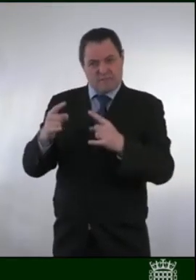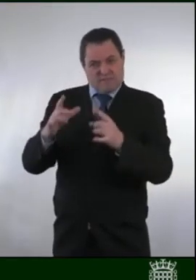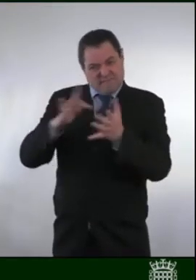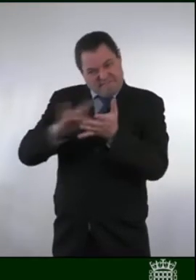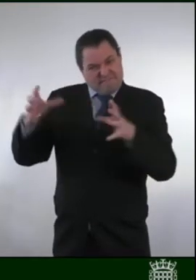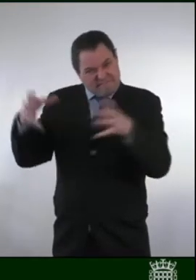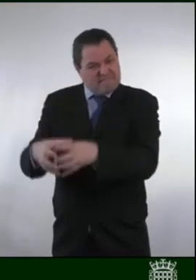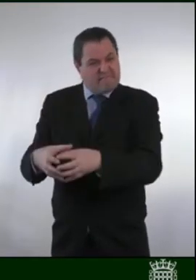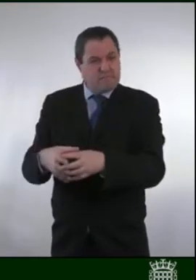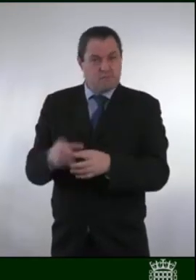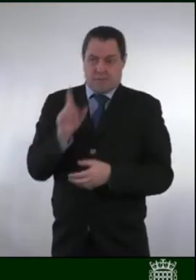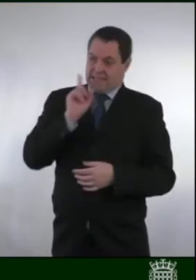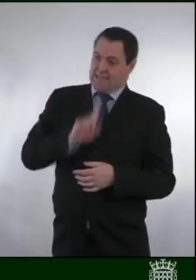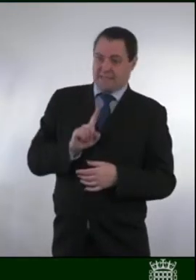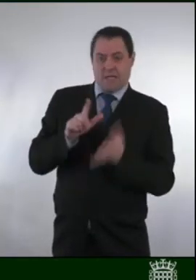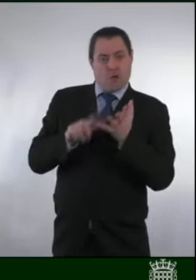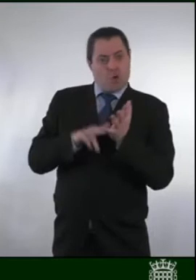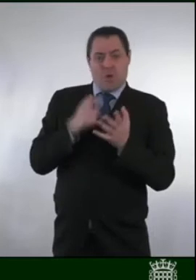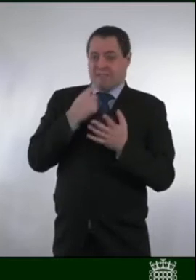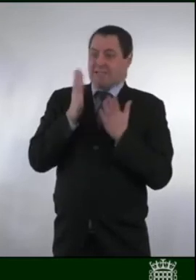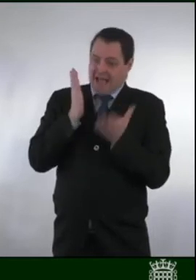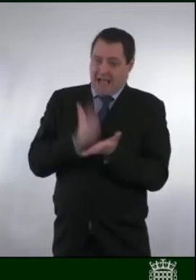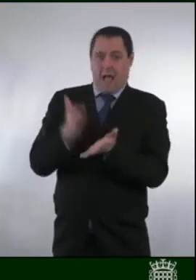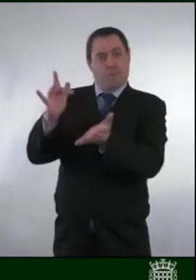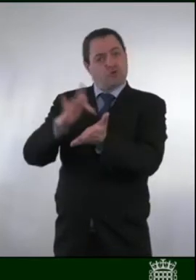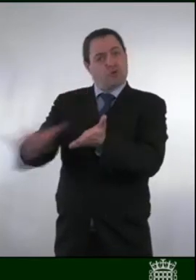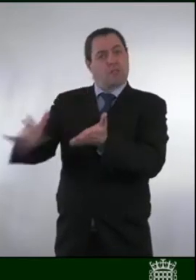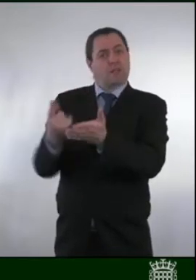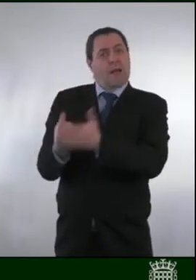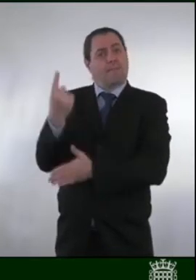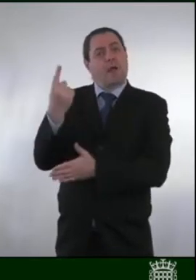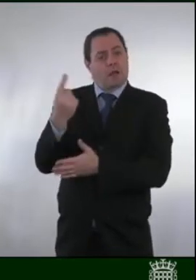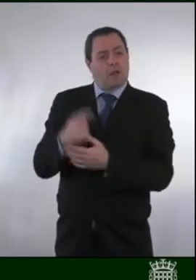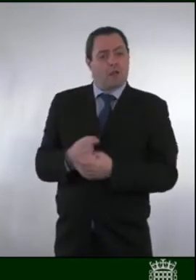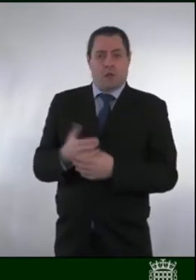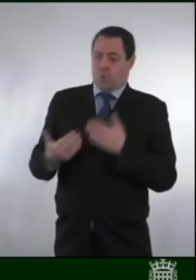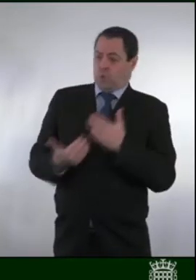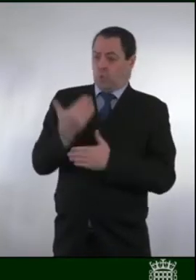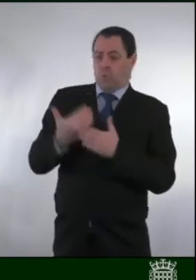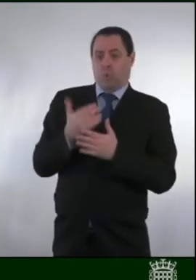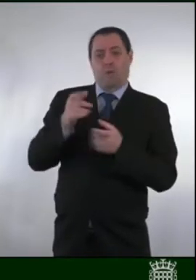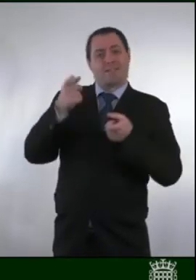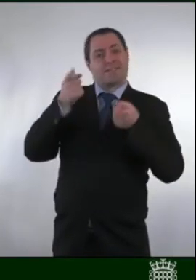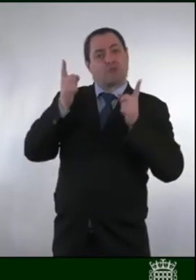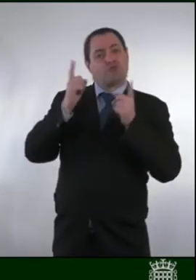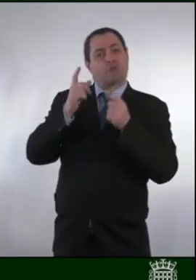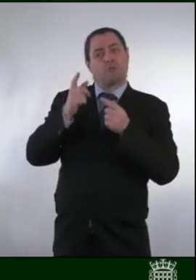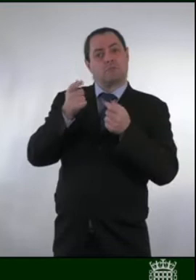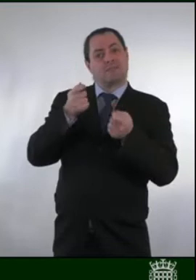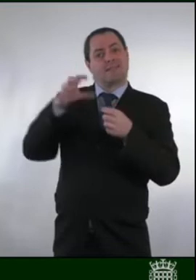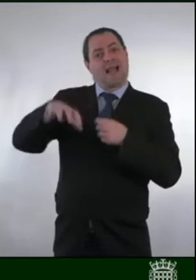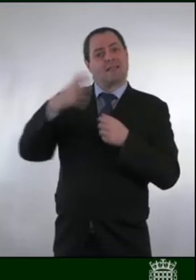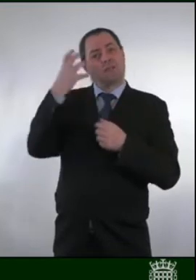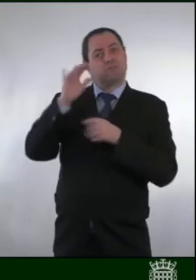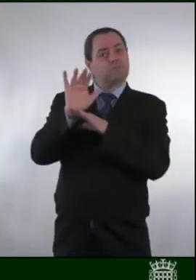that genocide was taking place, and the incoming Secretary of State, Antony Blinken, agrees with his view. Is the